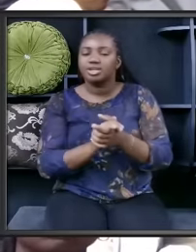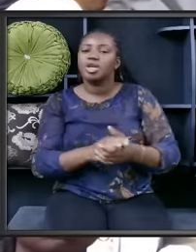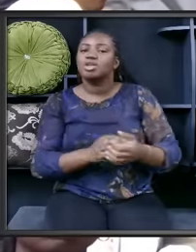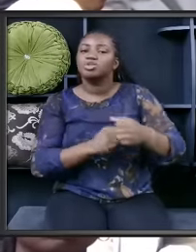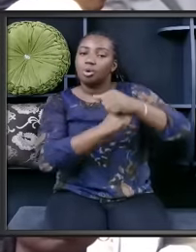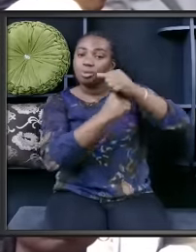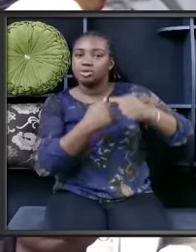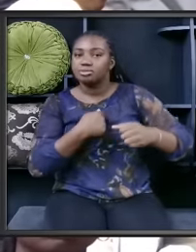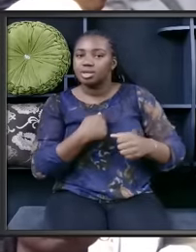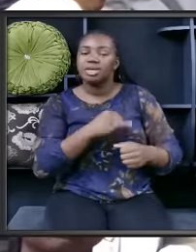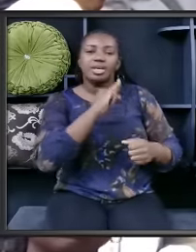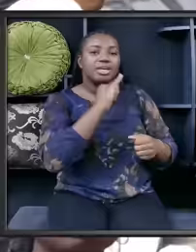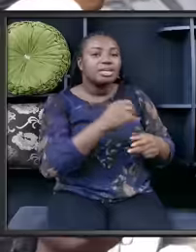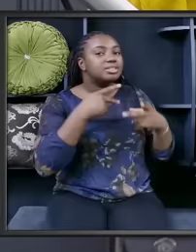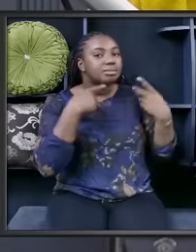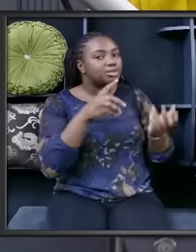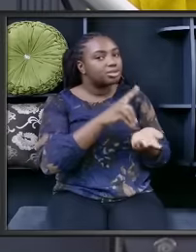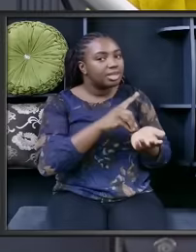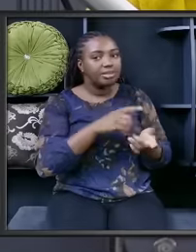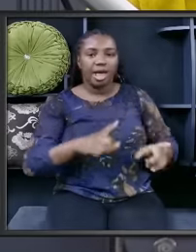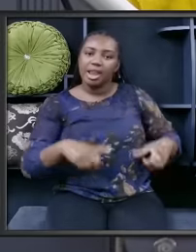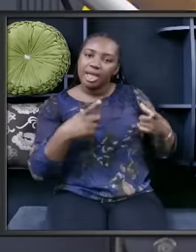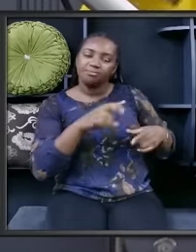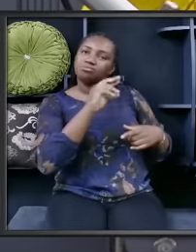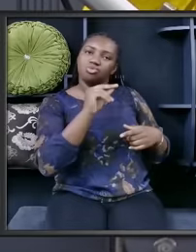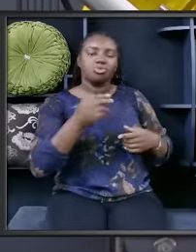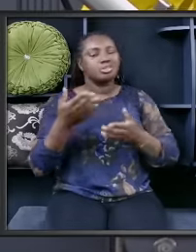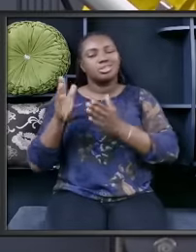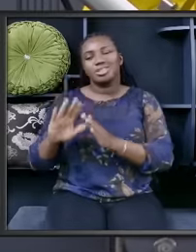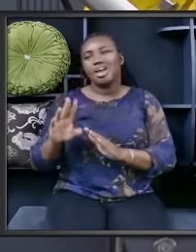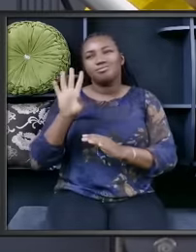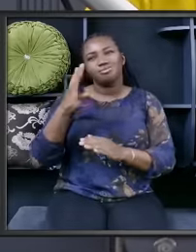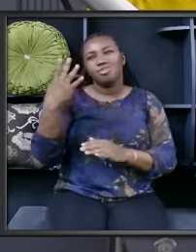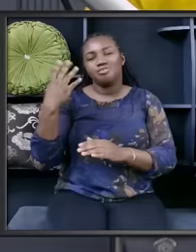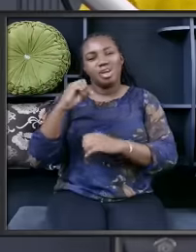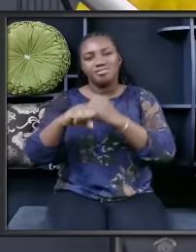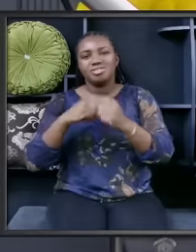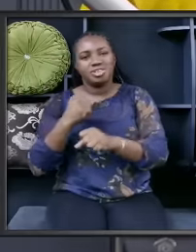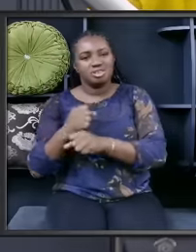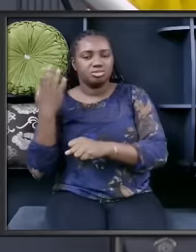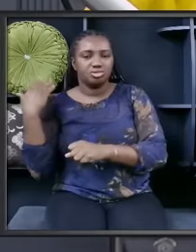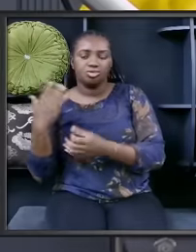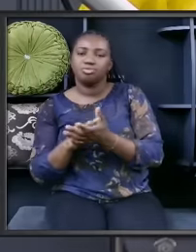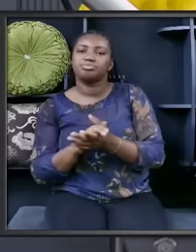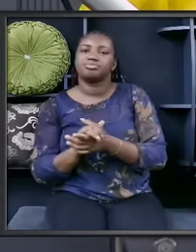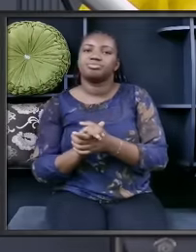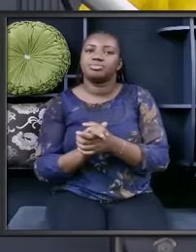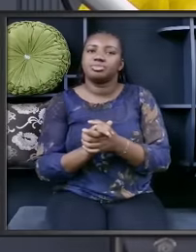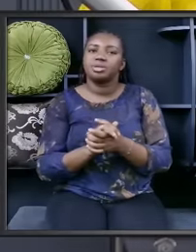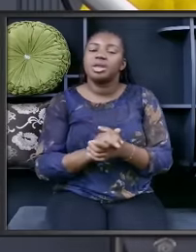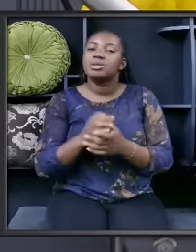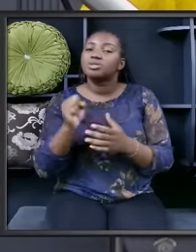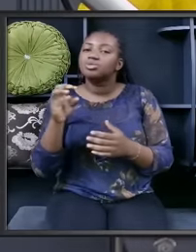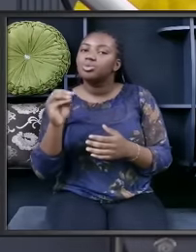don't die. About 4 or 5 years ago, he don't die. Mm. Die of kidney wahala. So now